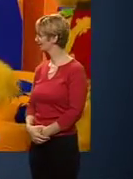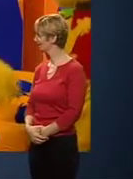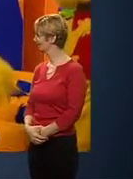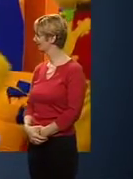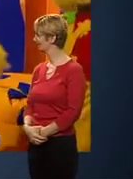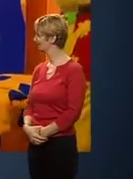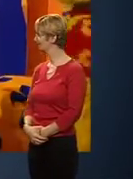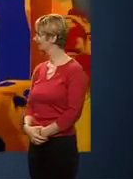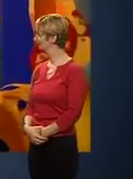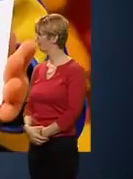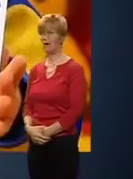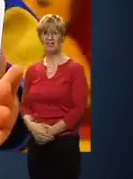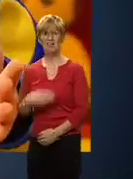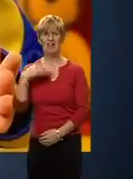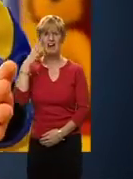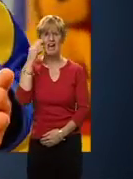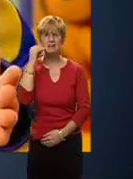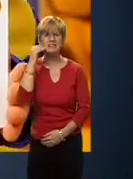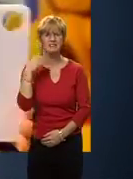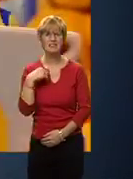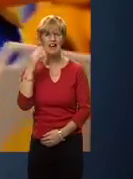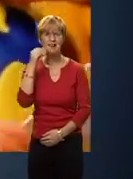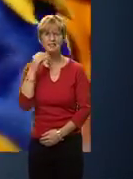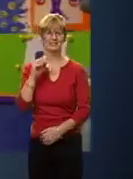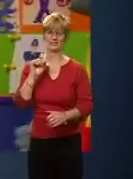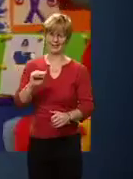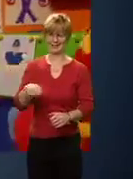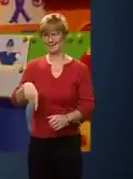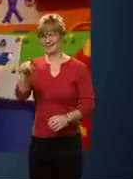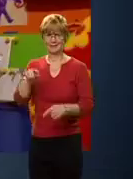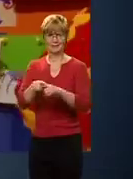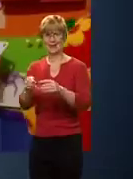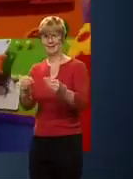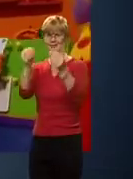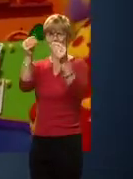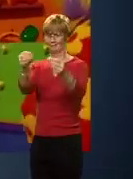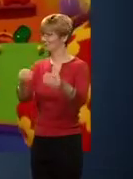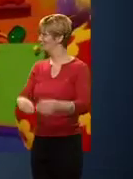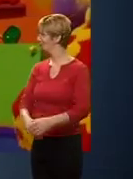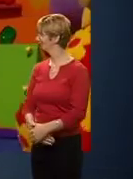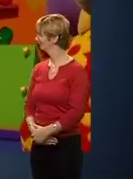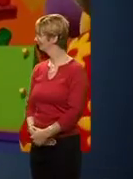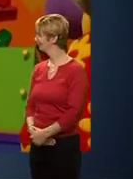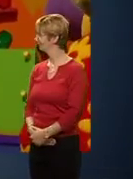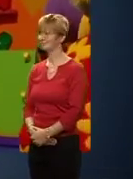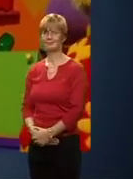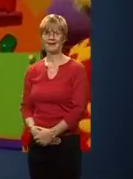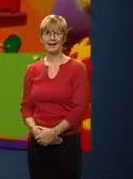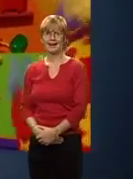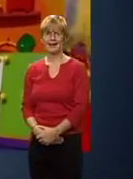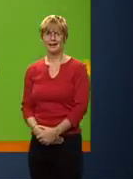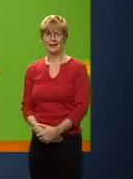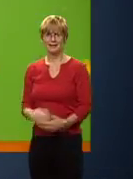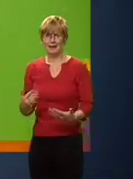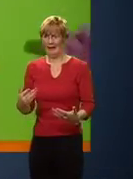Oh, look, I've got a lemon. Right. Put this there. A lemon